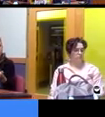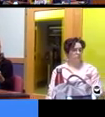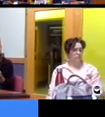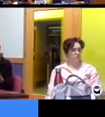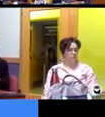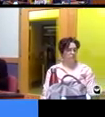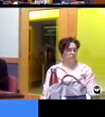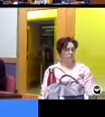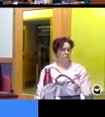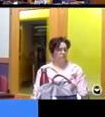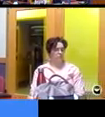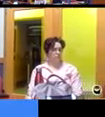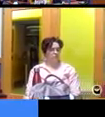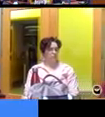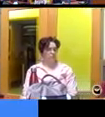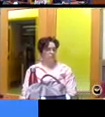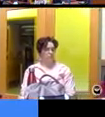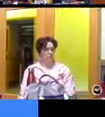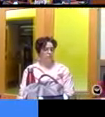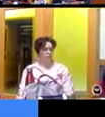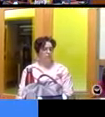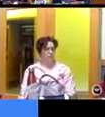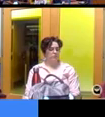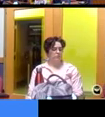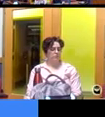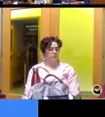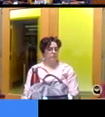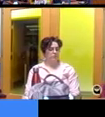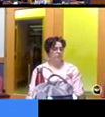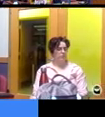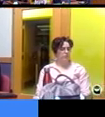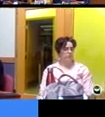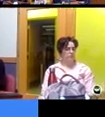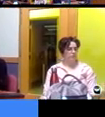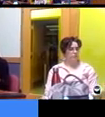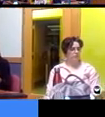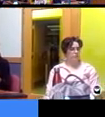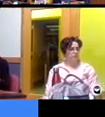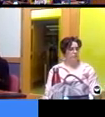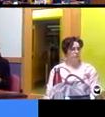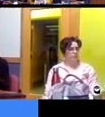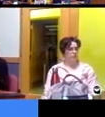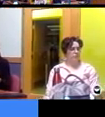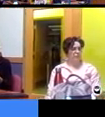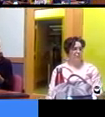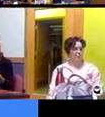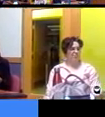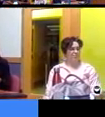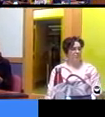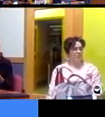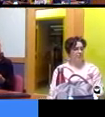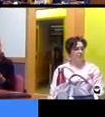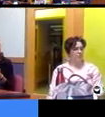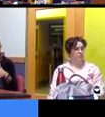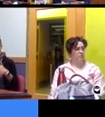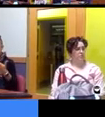aspiration abortion, it would be pretty medically unsafe for me not to complete the thing that I'm doing. And